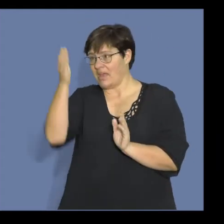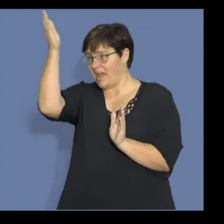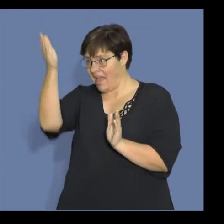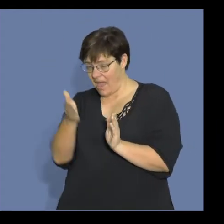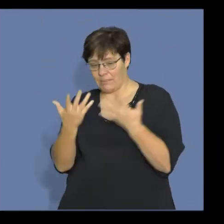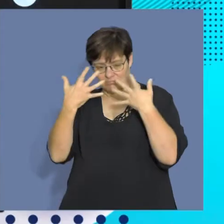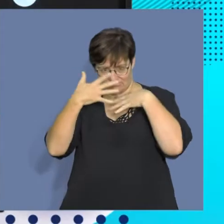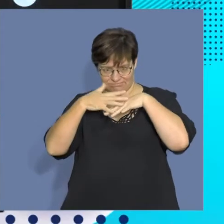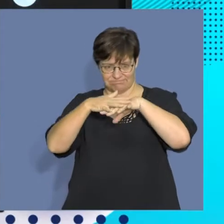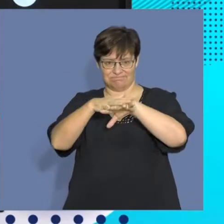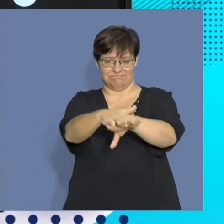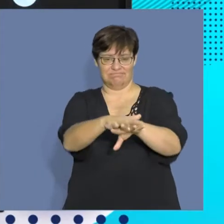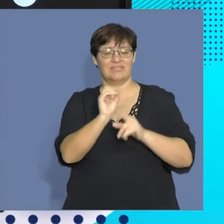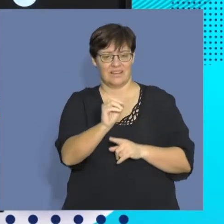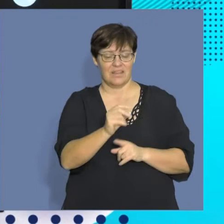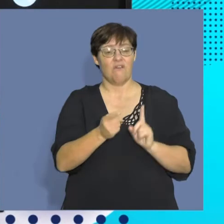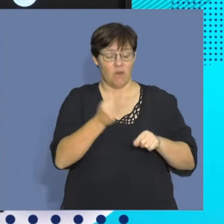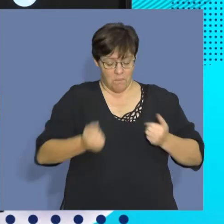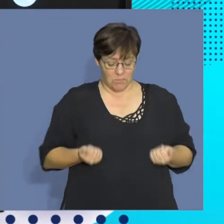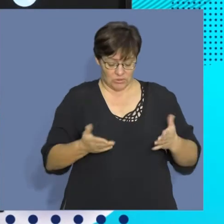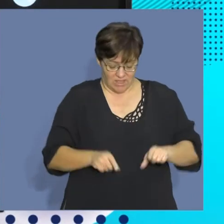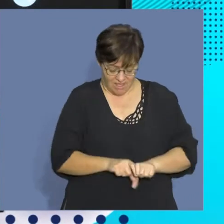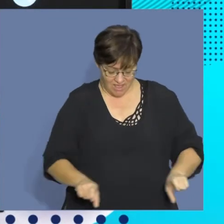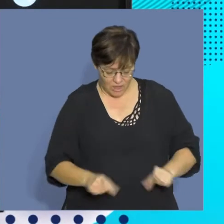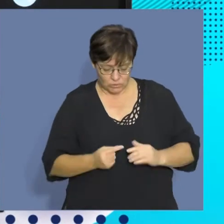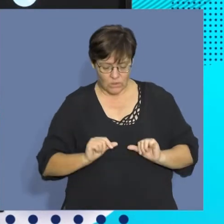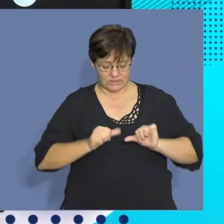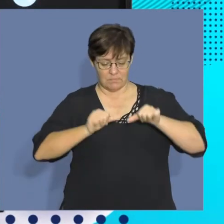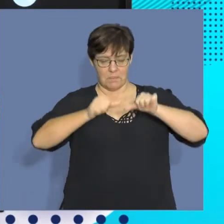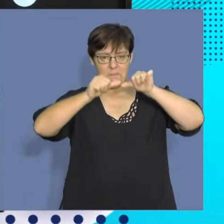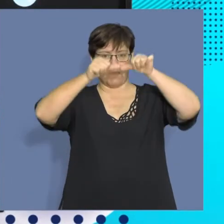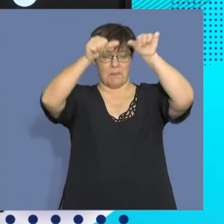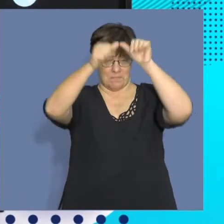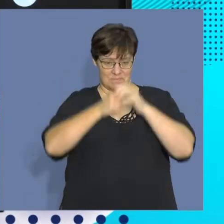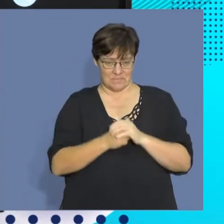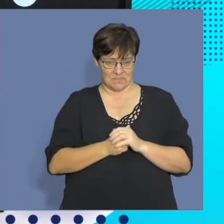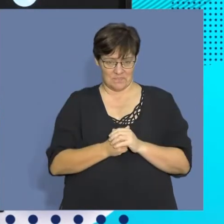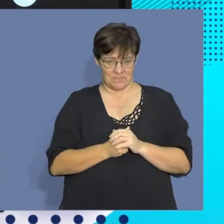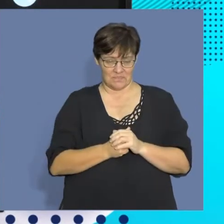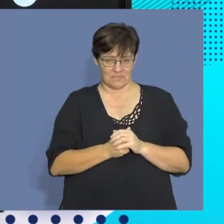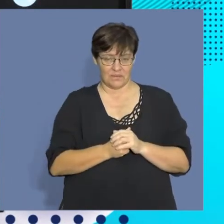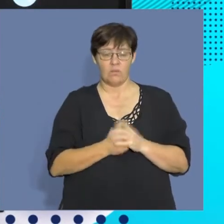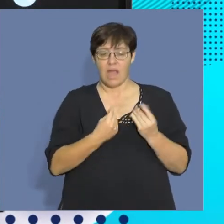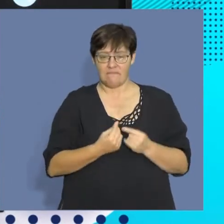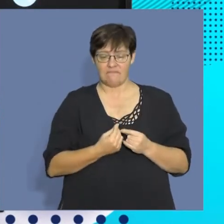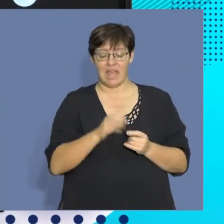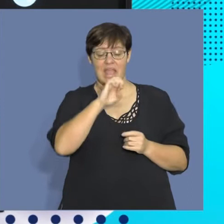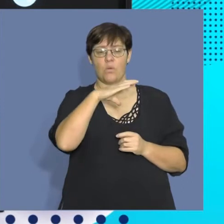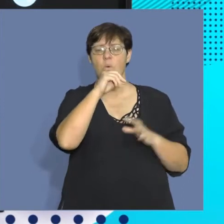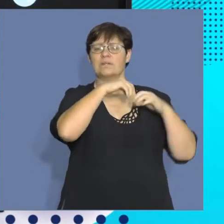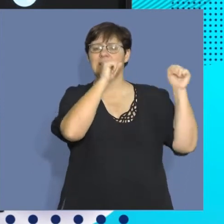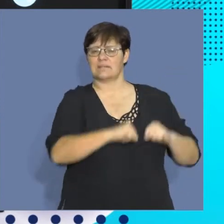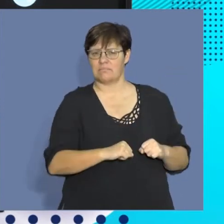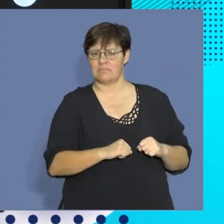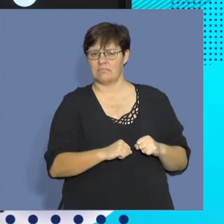of energy from the producers all the way up to the different trophic levels. However, when we go into an